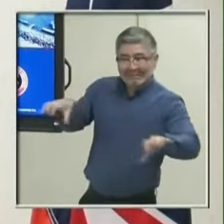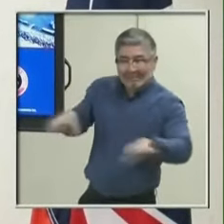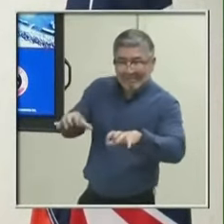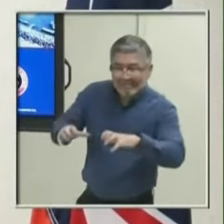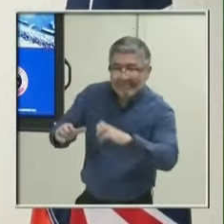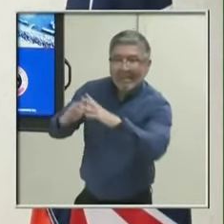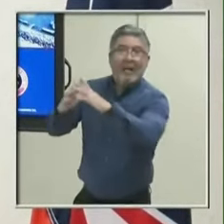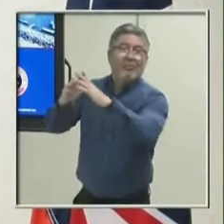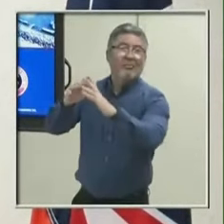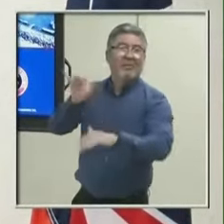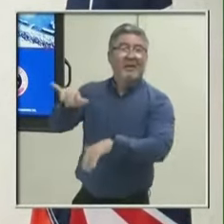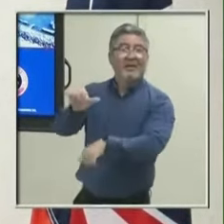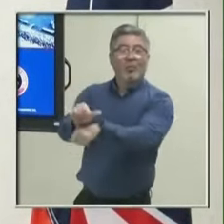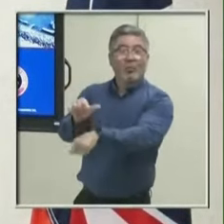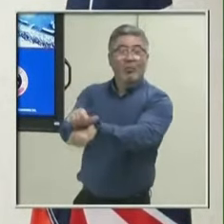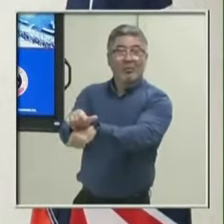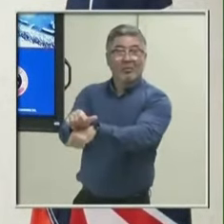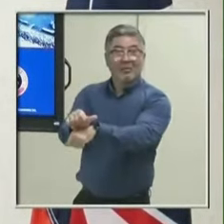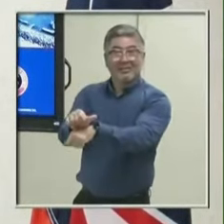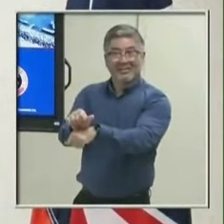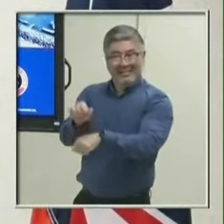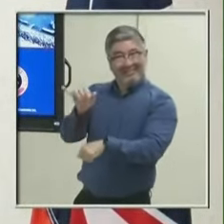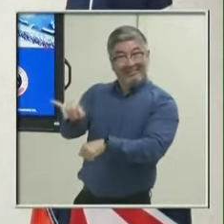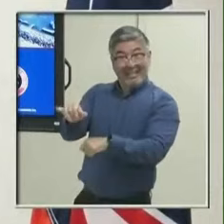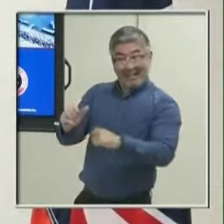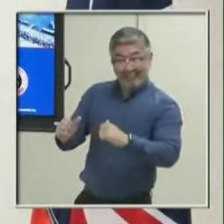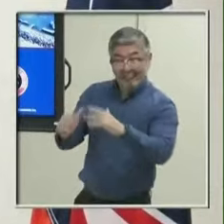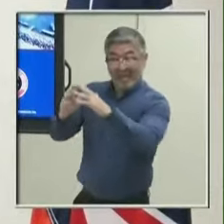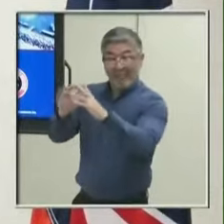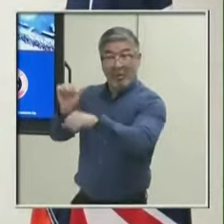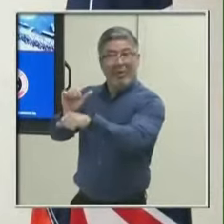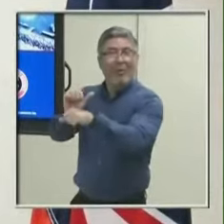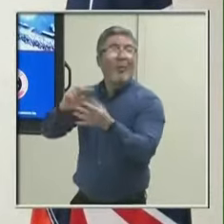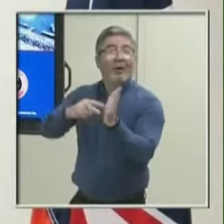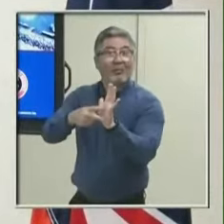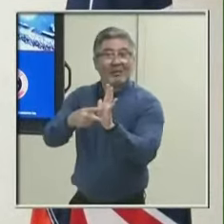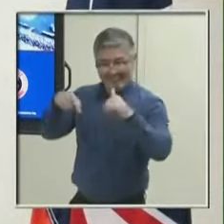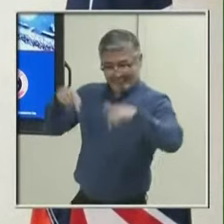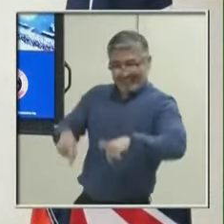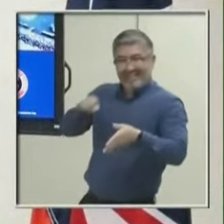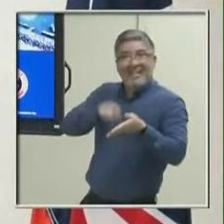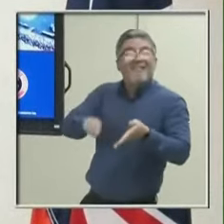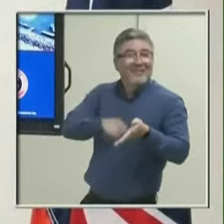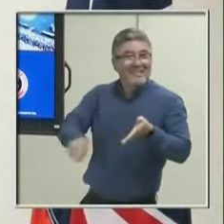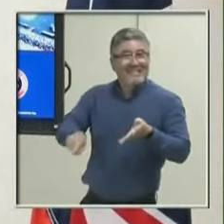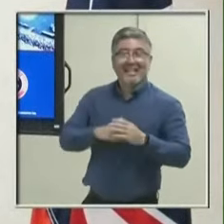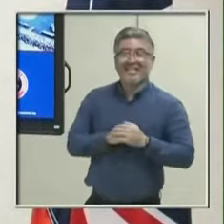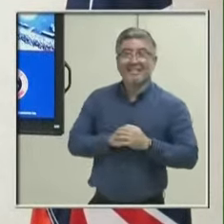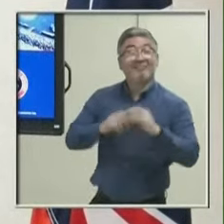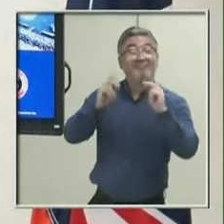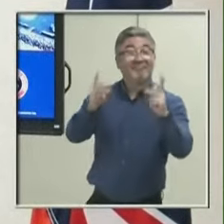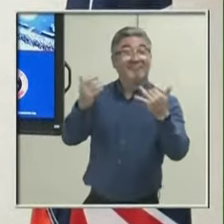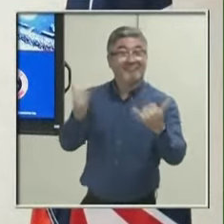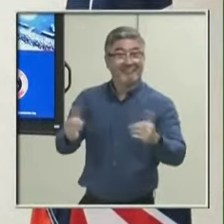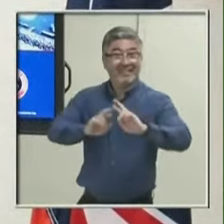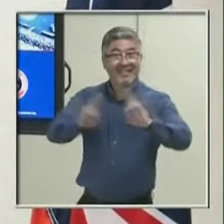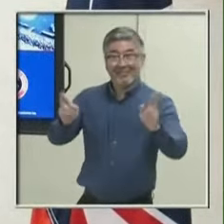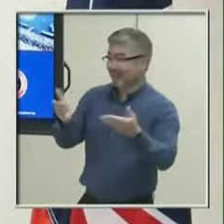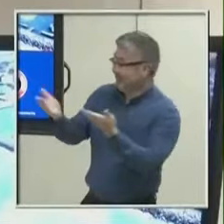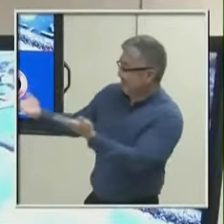does, and that includes this investigation here. So, without further ado, Dr.